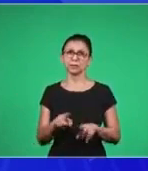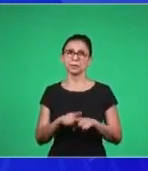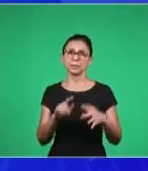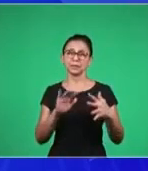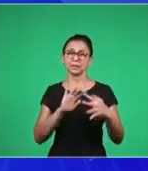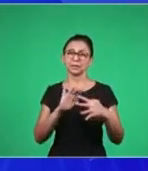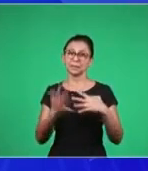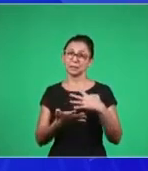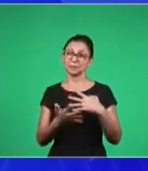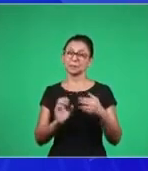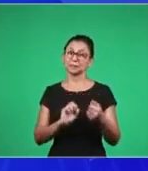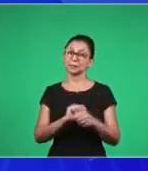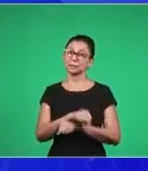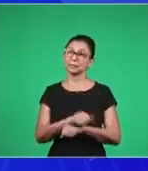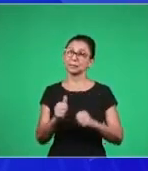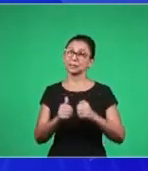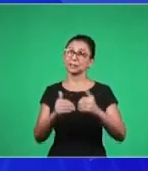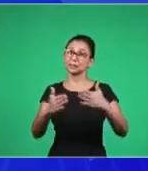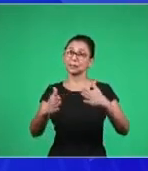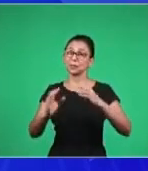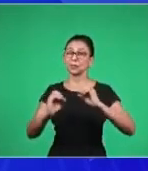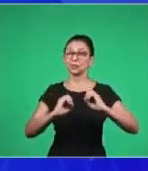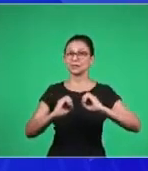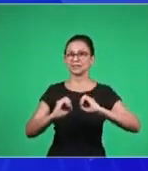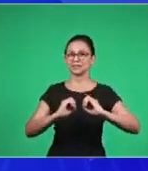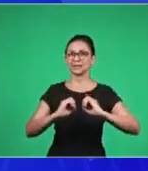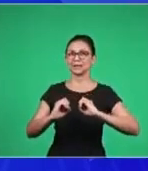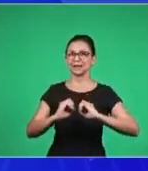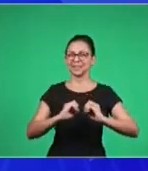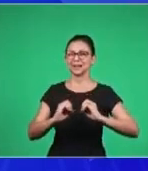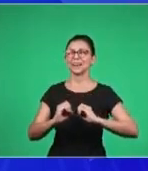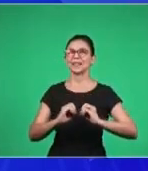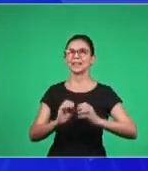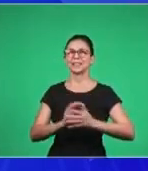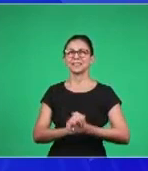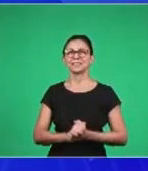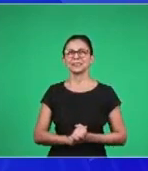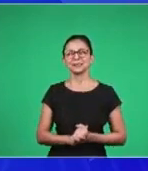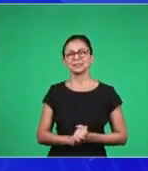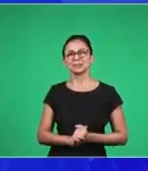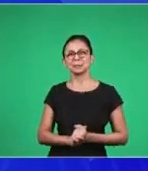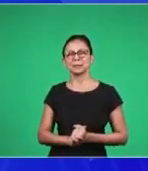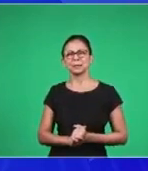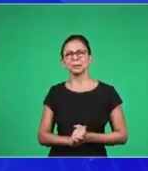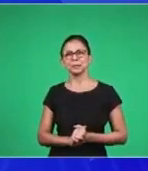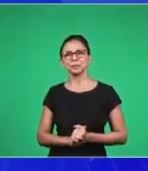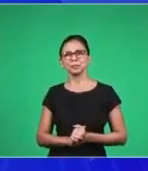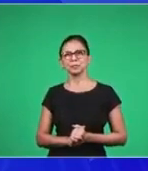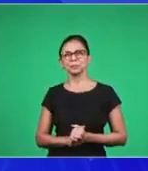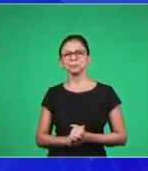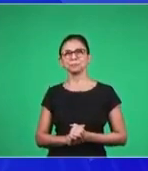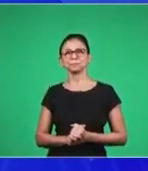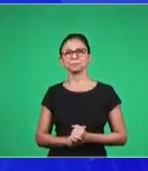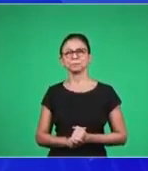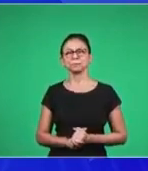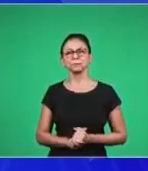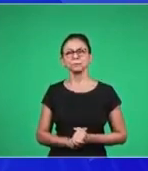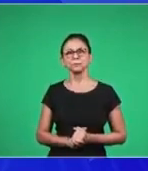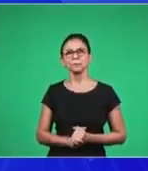There was also a seminar of sign language in the city of Campina Grande, in Paraíba.